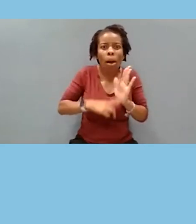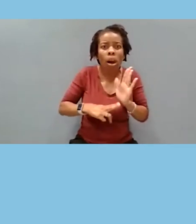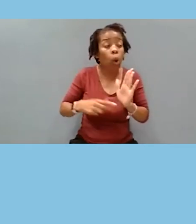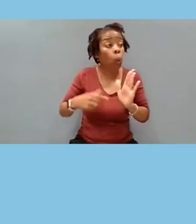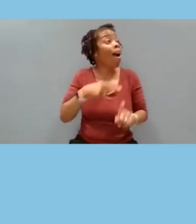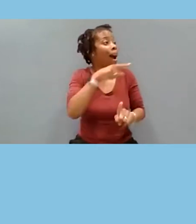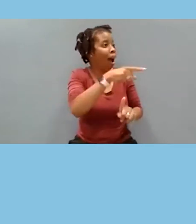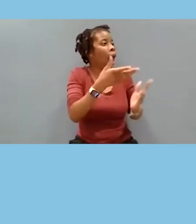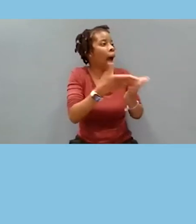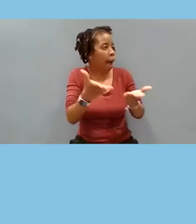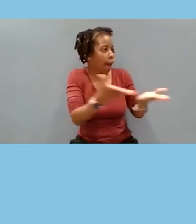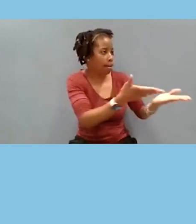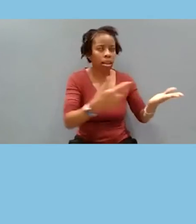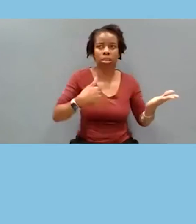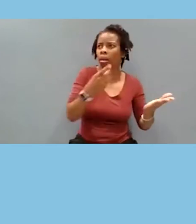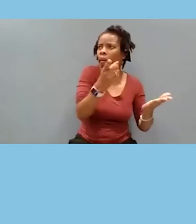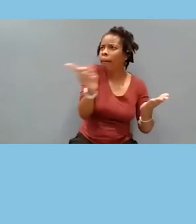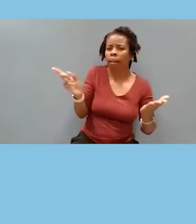access.